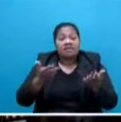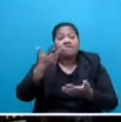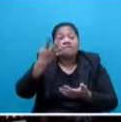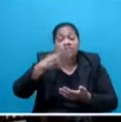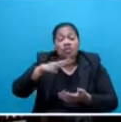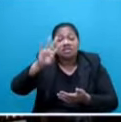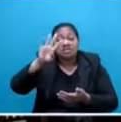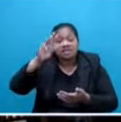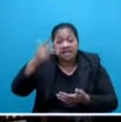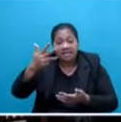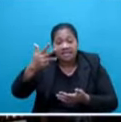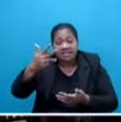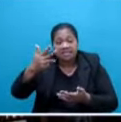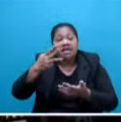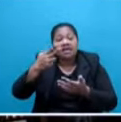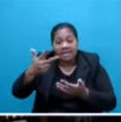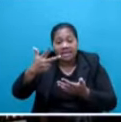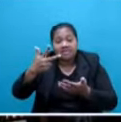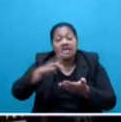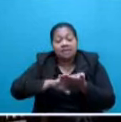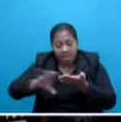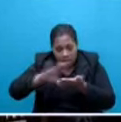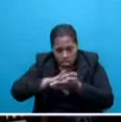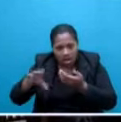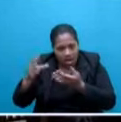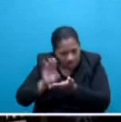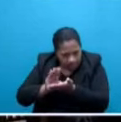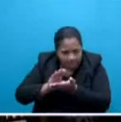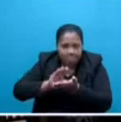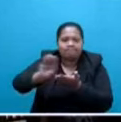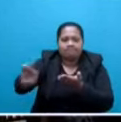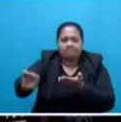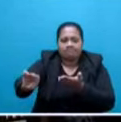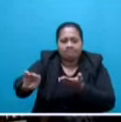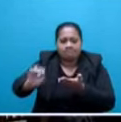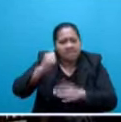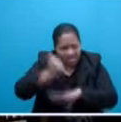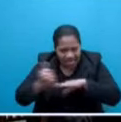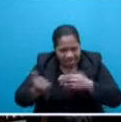industry. That's a misleading statement, Honourable Speaker.